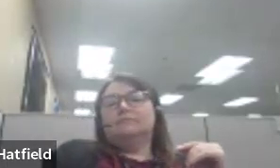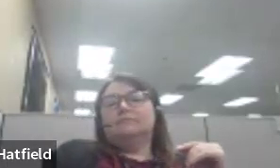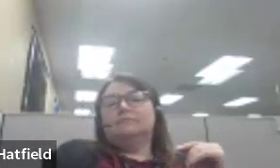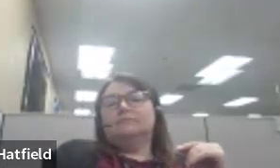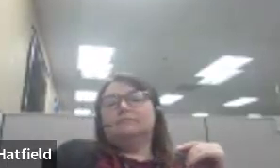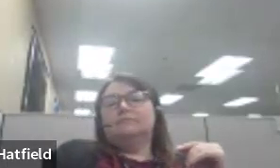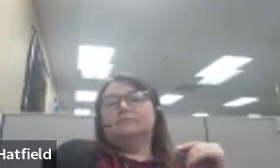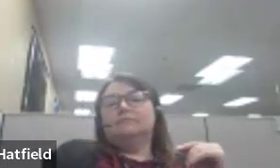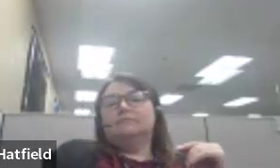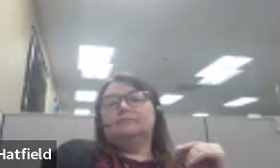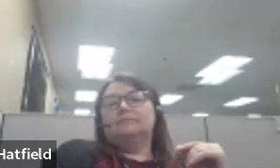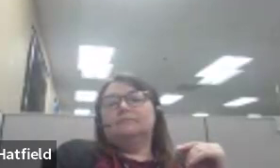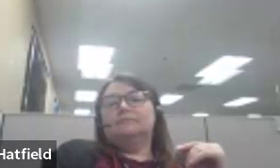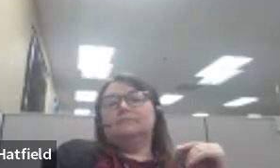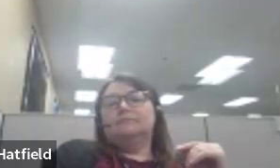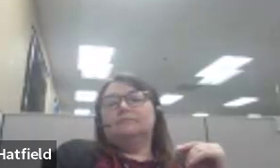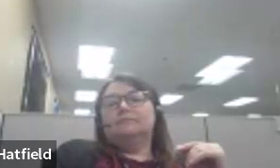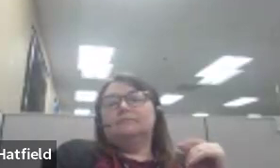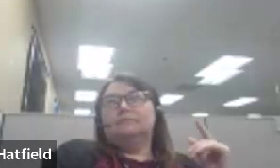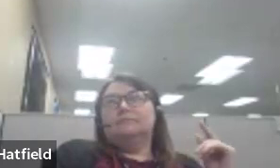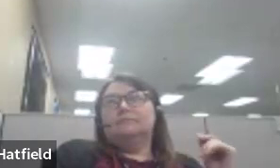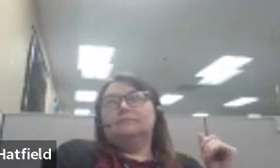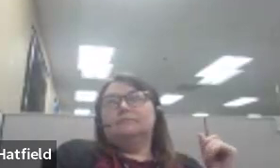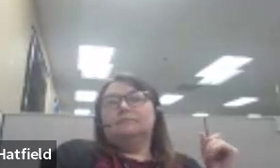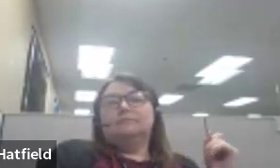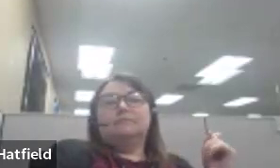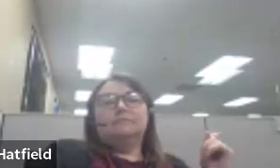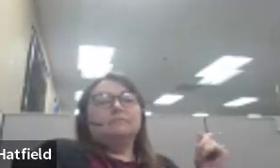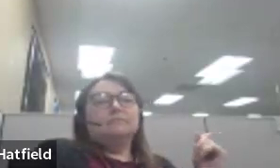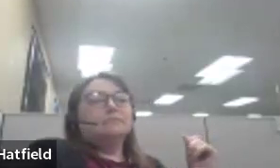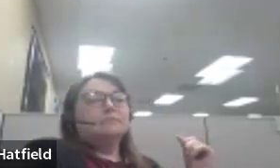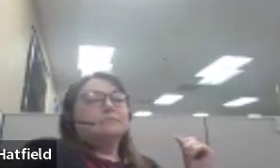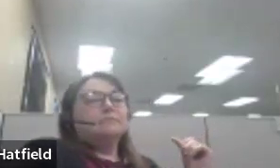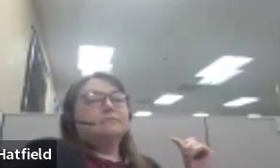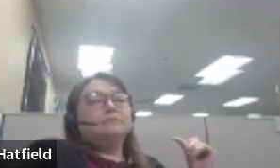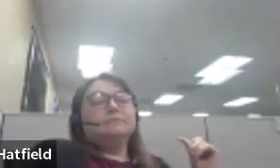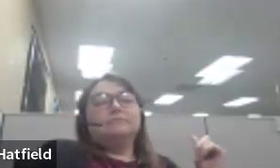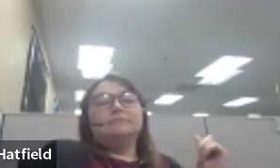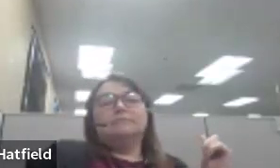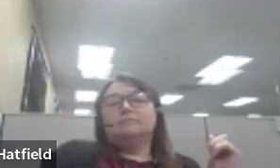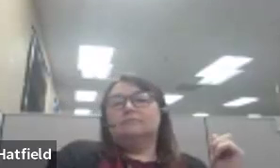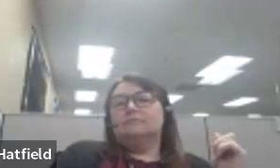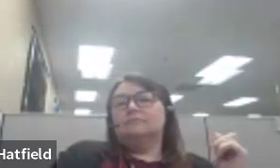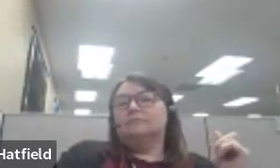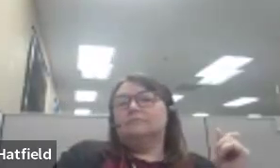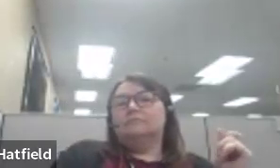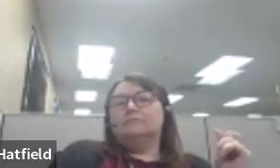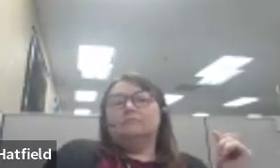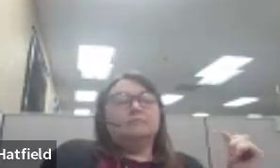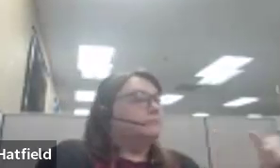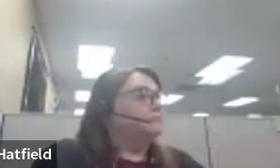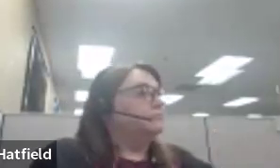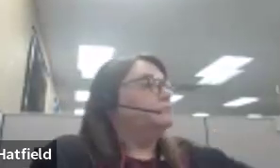Hi, Michelle. I have a quick question. I might have missed it if you mentioned it, but with the provider directory, we originally